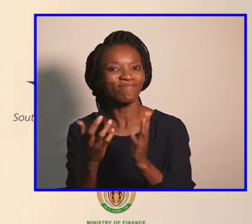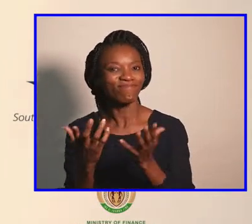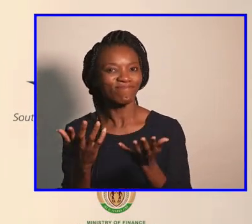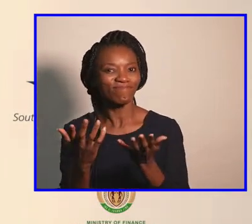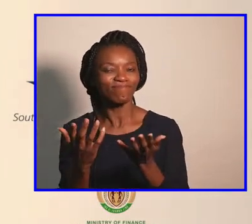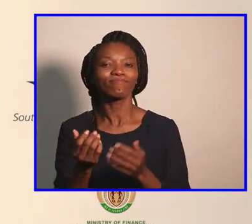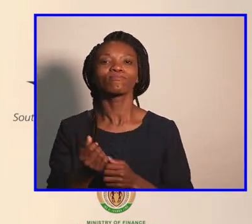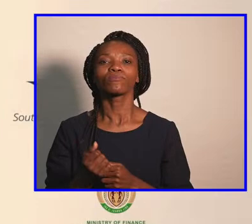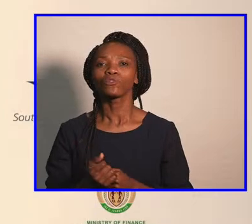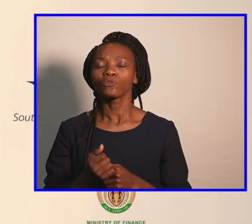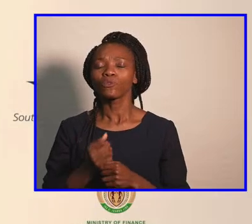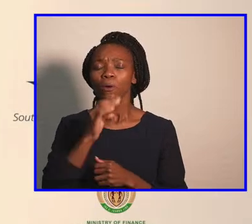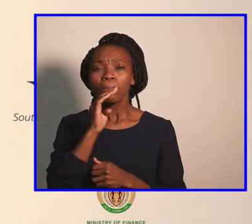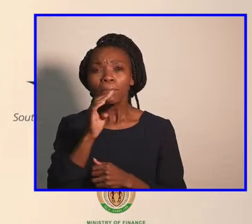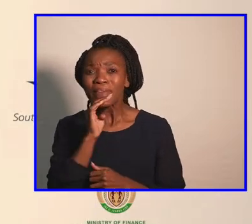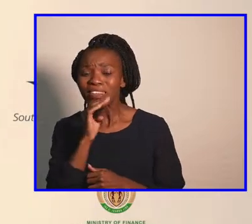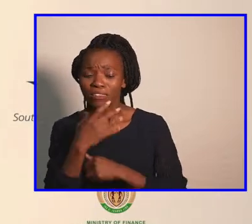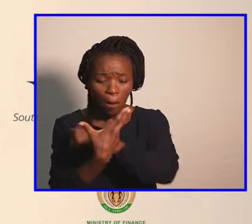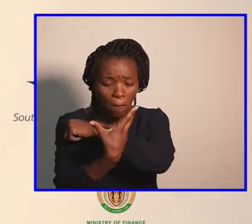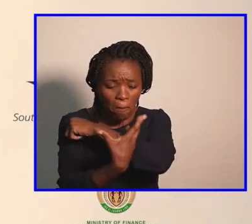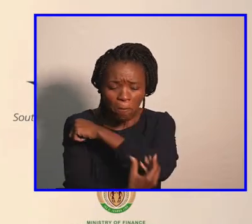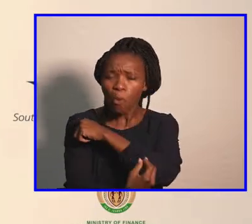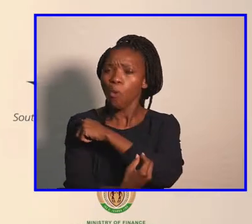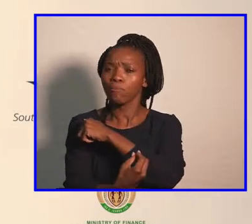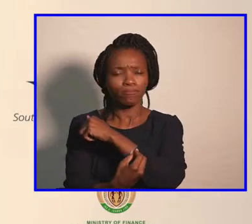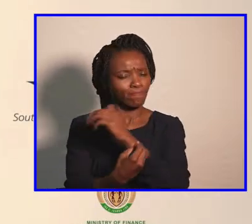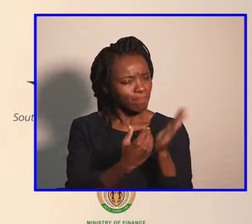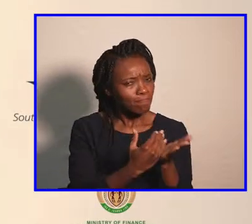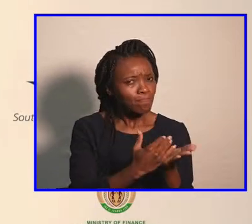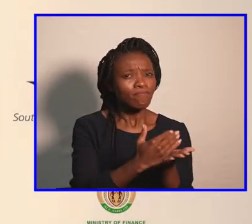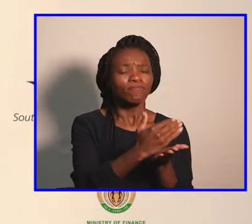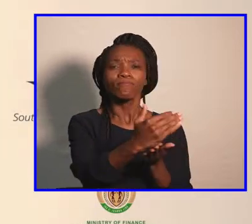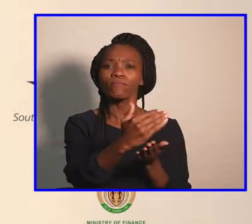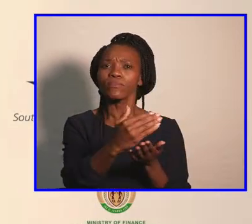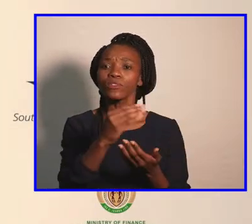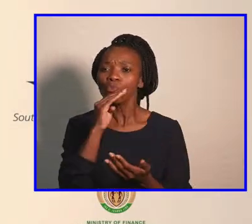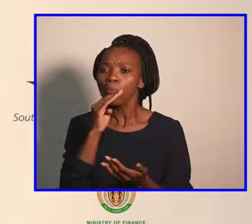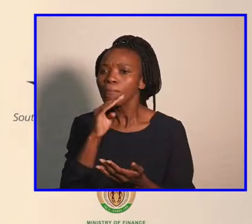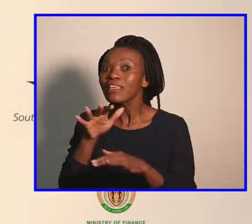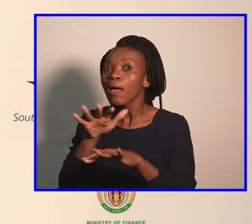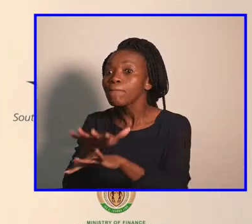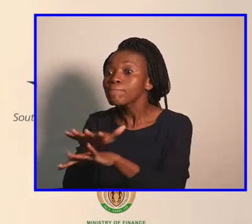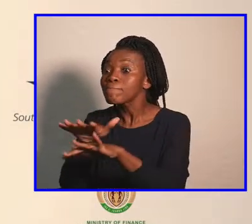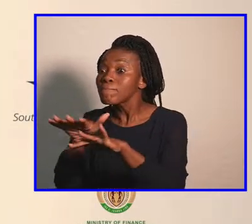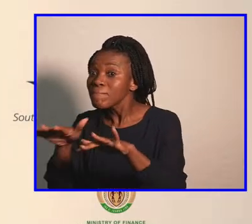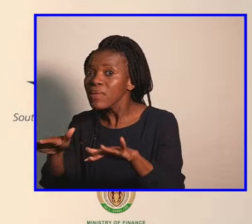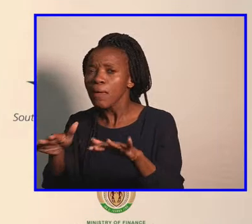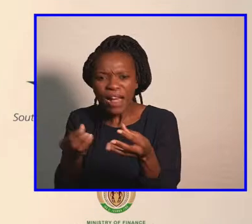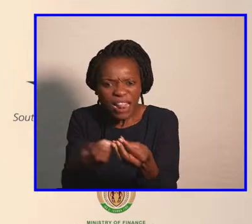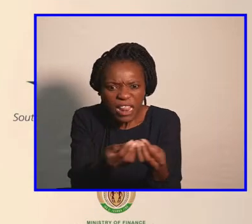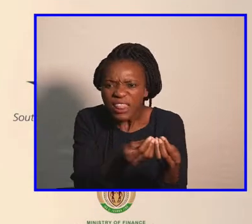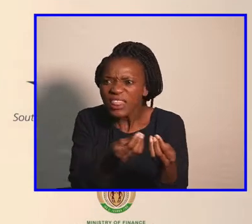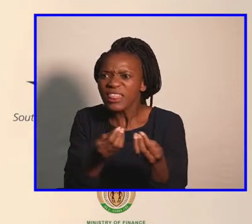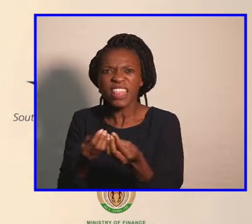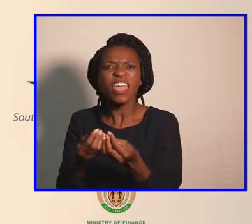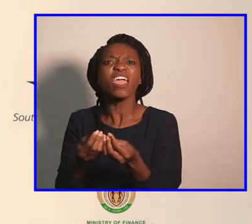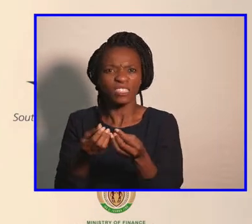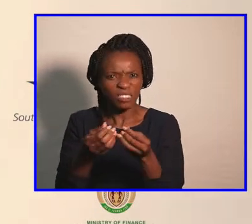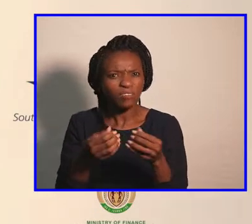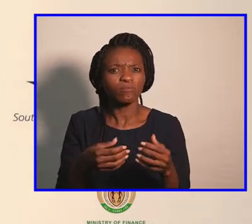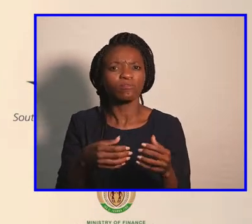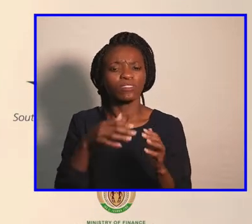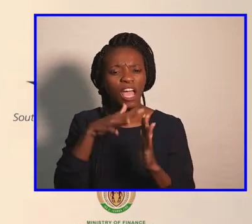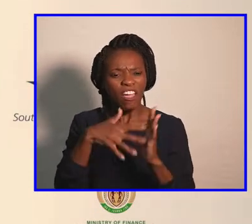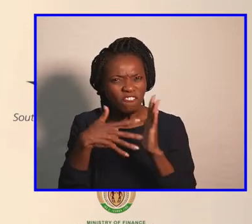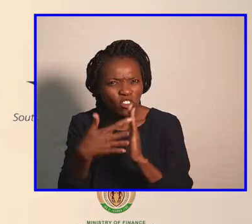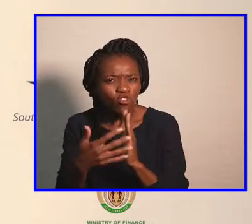that of eradicating poverty, investing in physical and human capital such as infrastructure and